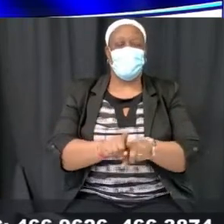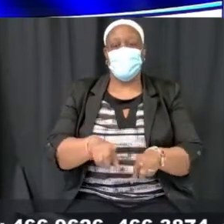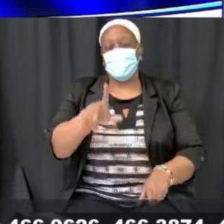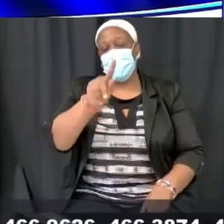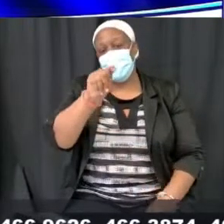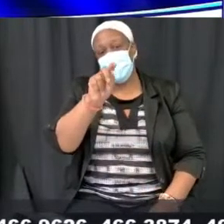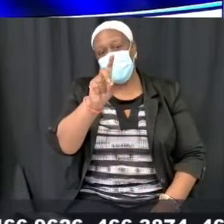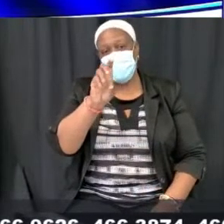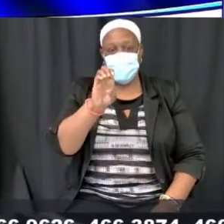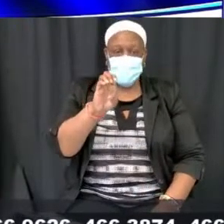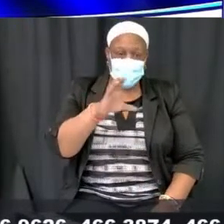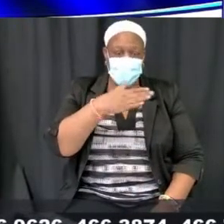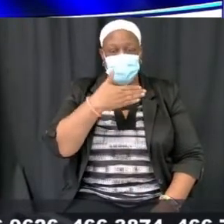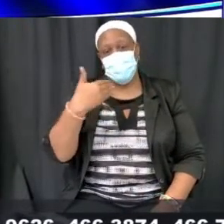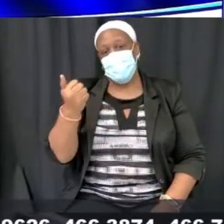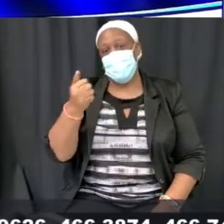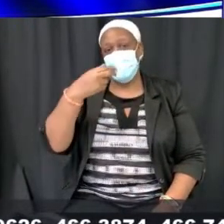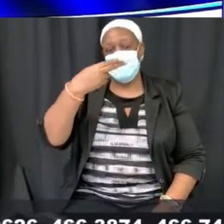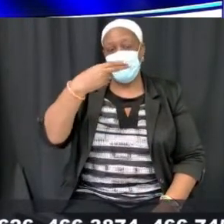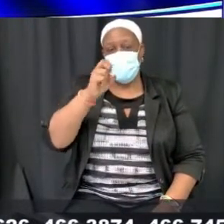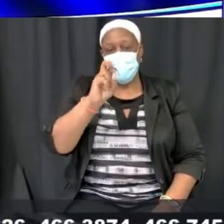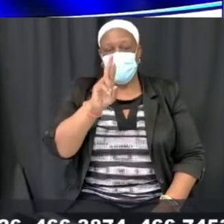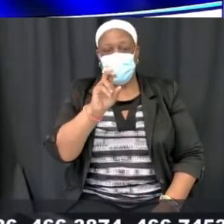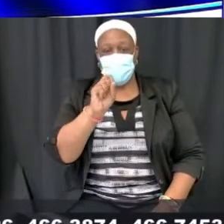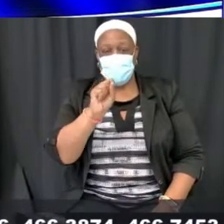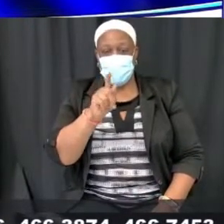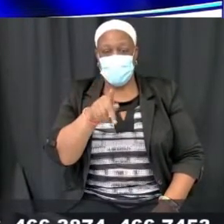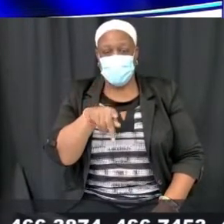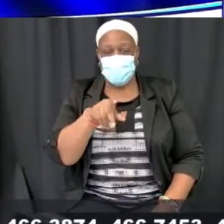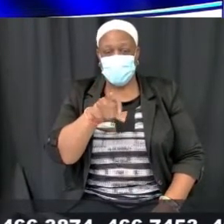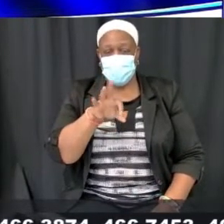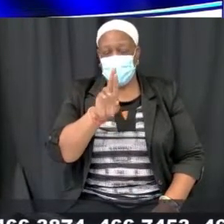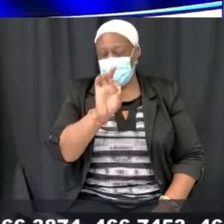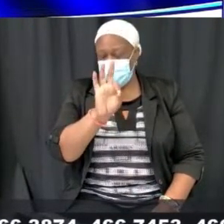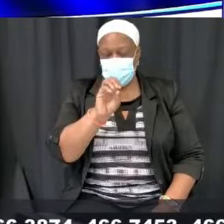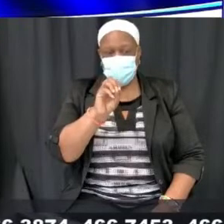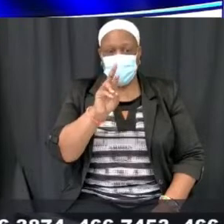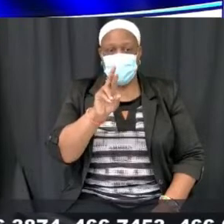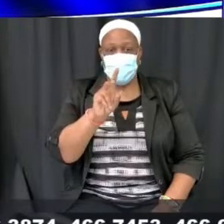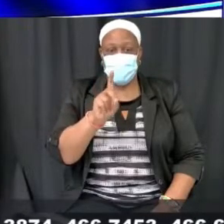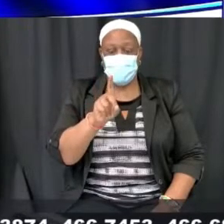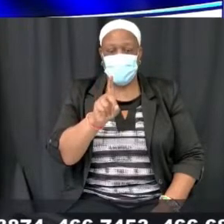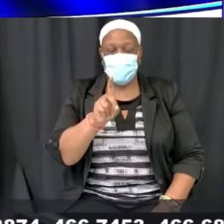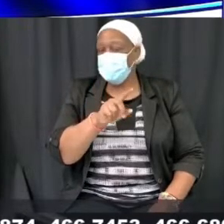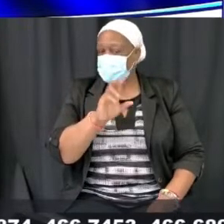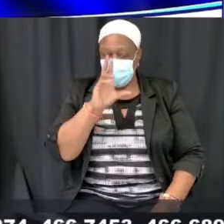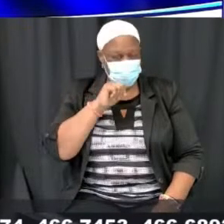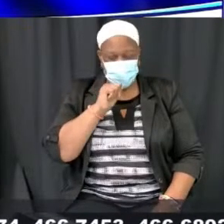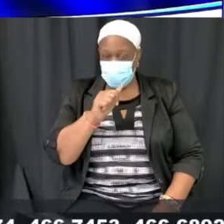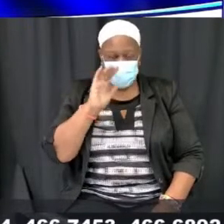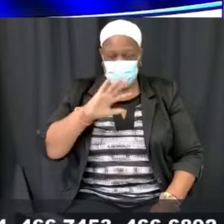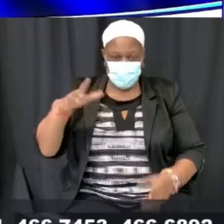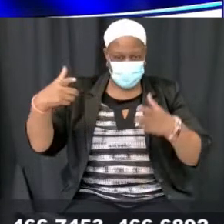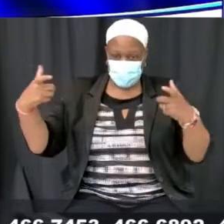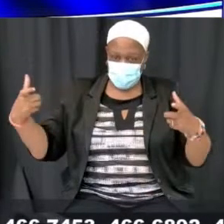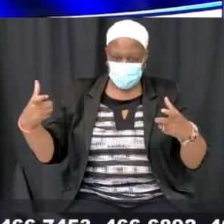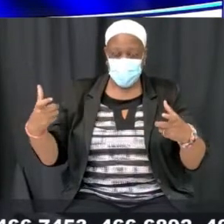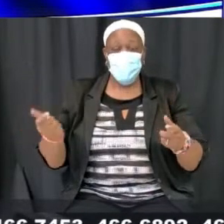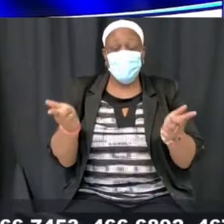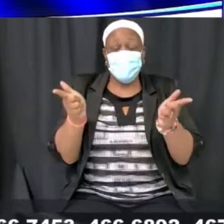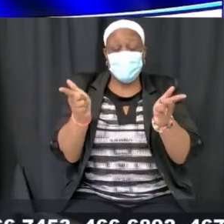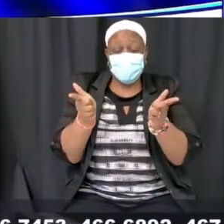We would have seen how this sector is relevant to real life and livelihoods, in